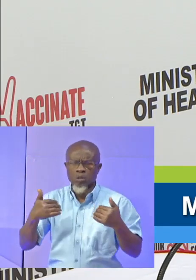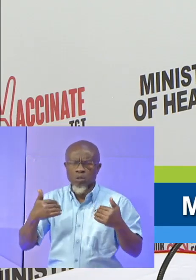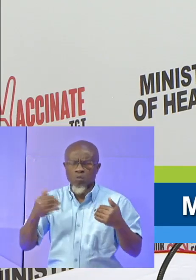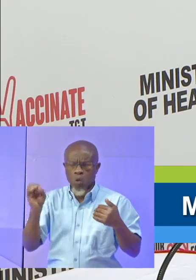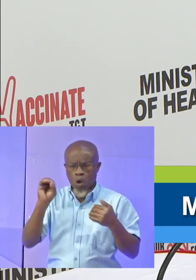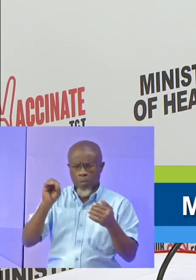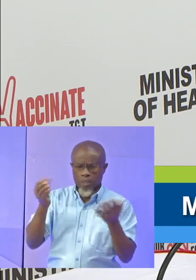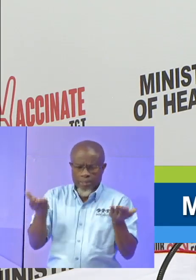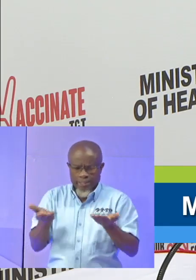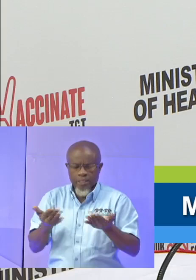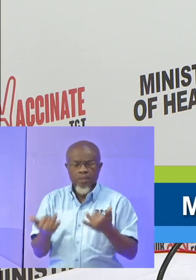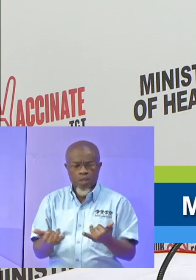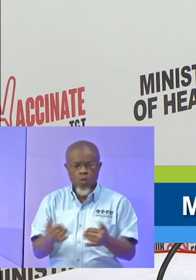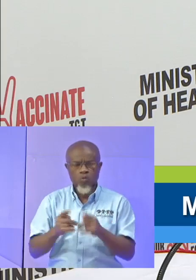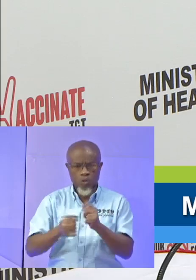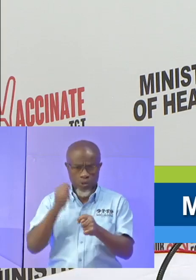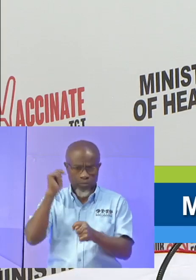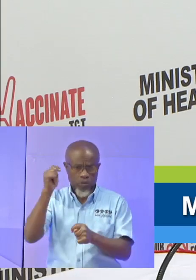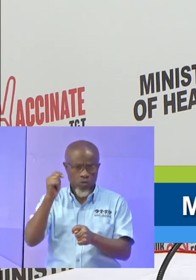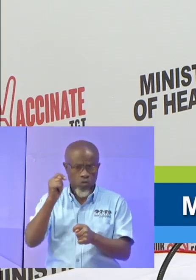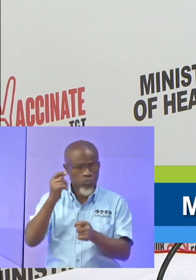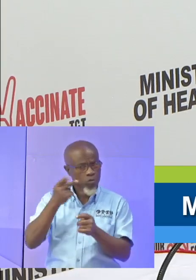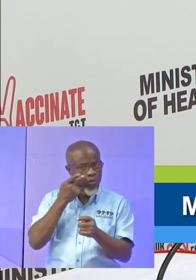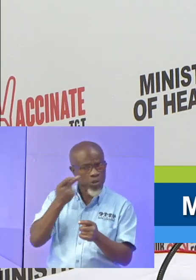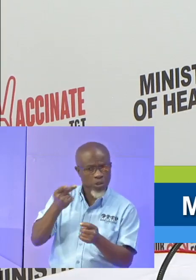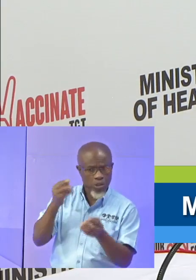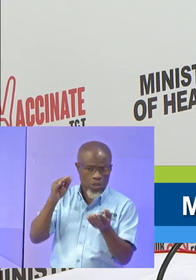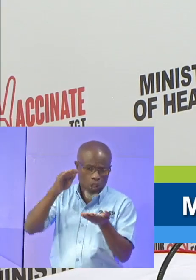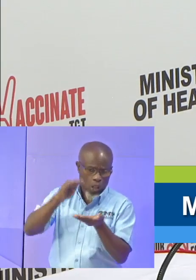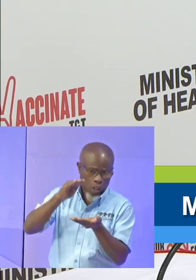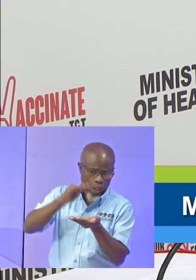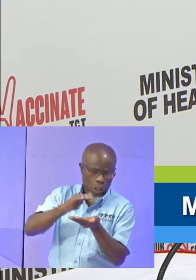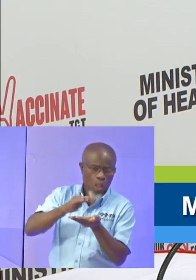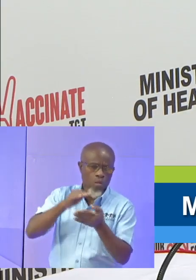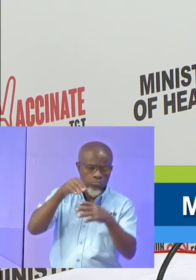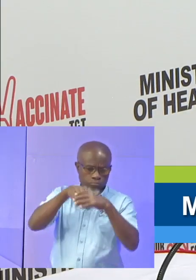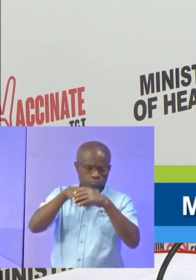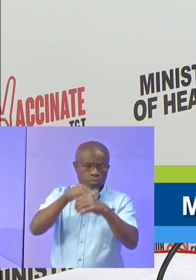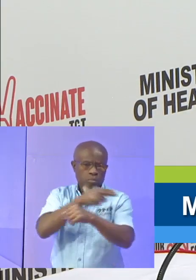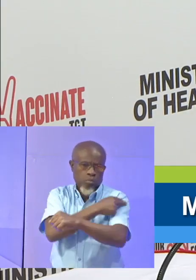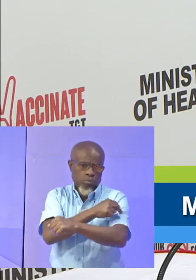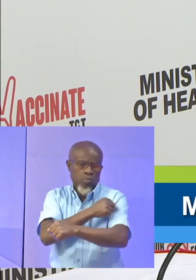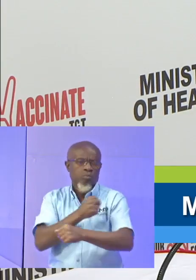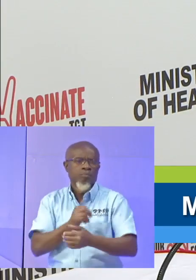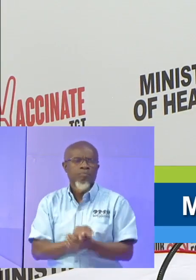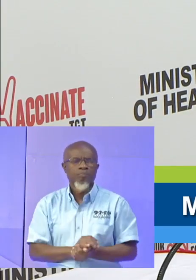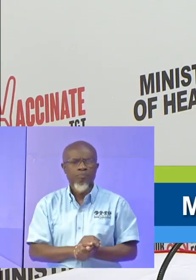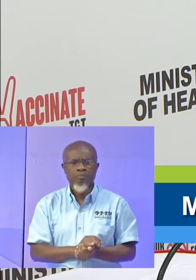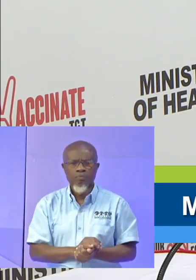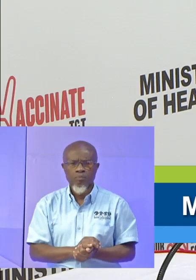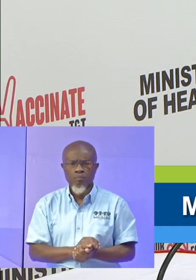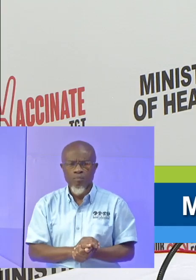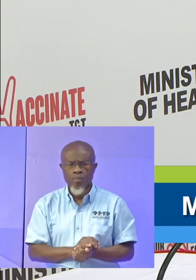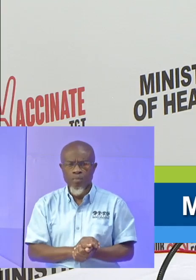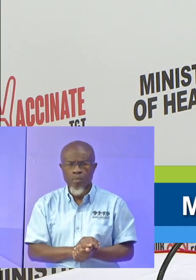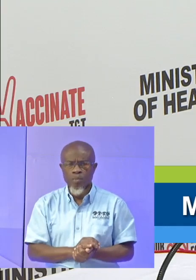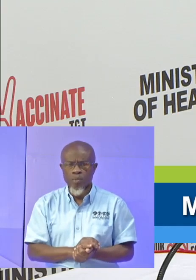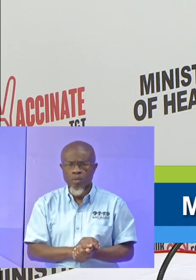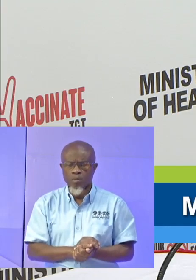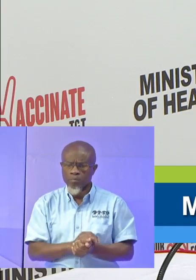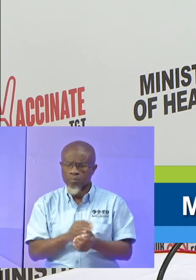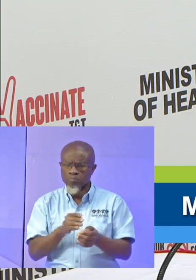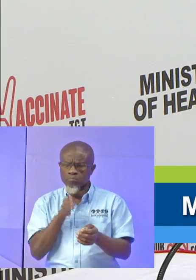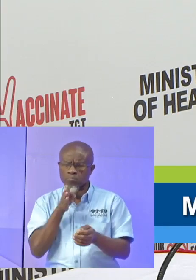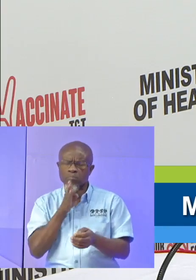factors contributing to lower hospitalizations? Well, hospital as an outcome is multifactorial in nature,